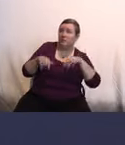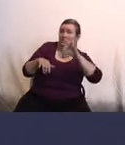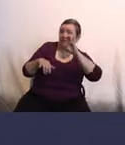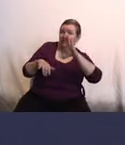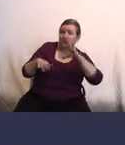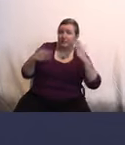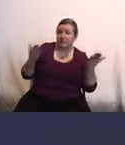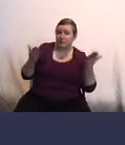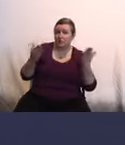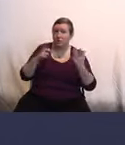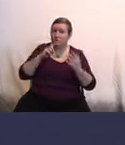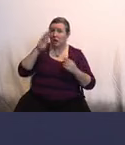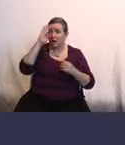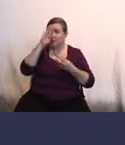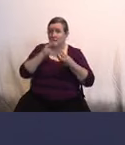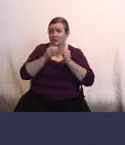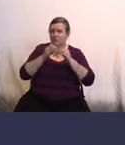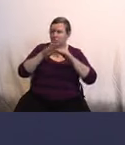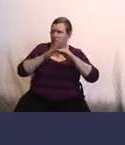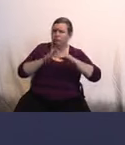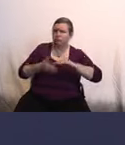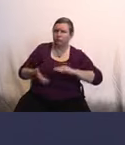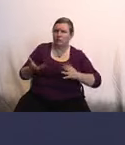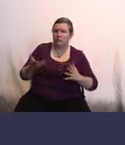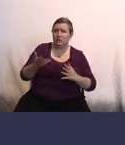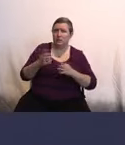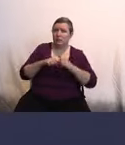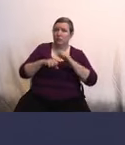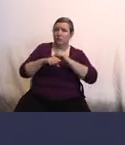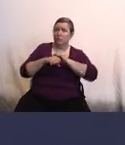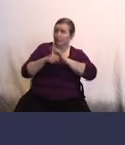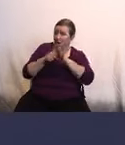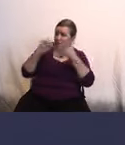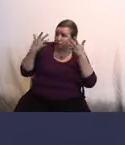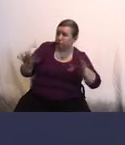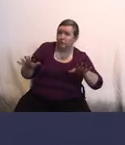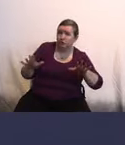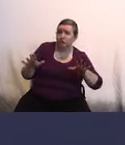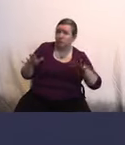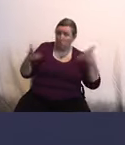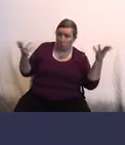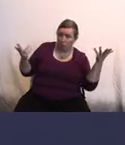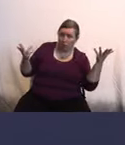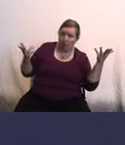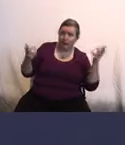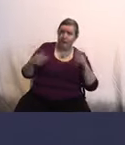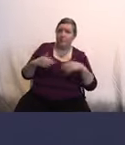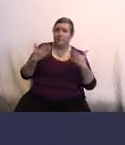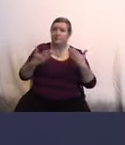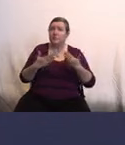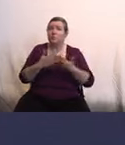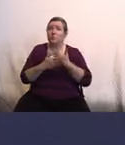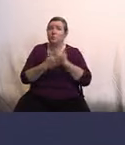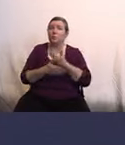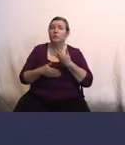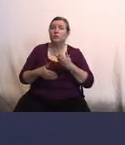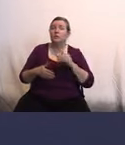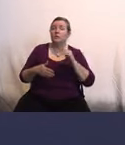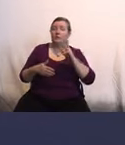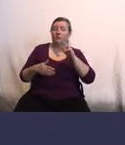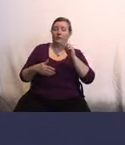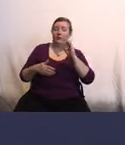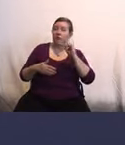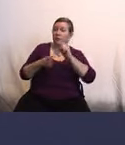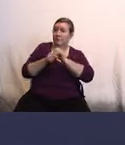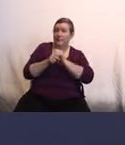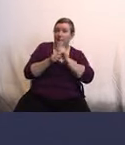but do we think this is it for COVID? What's the likelihood of more variants? Any more spikes? Any